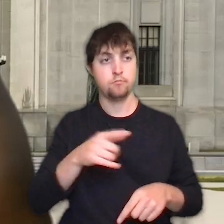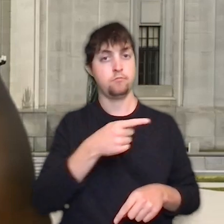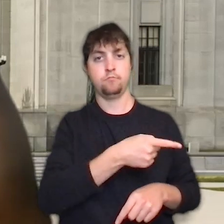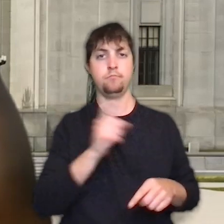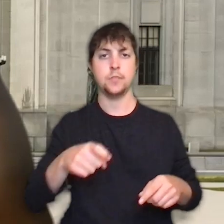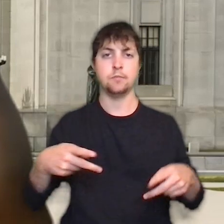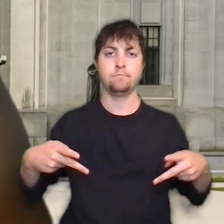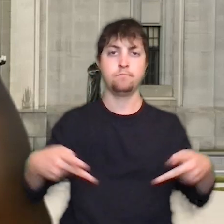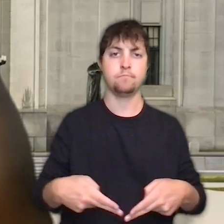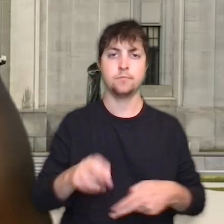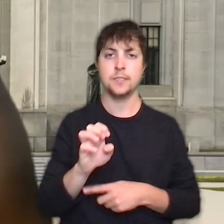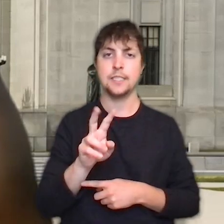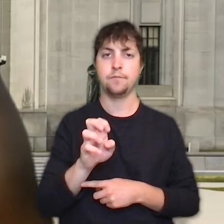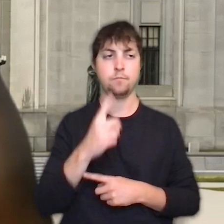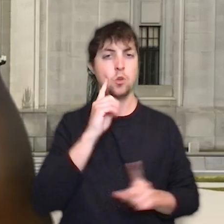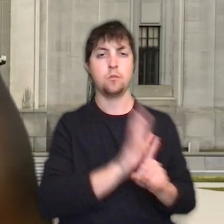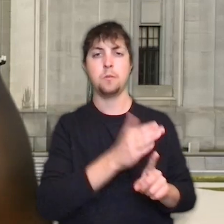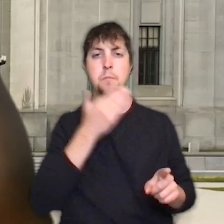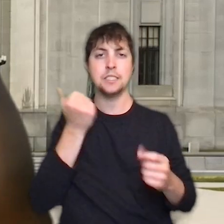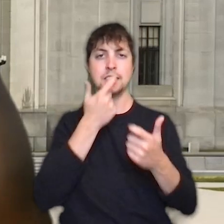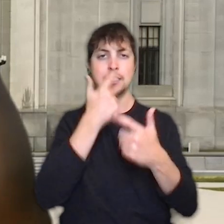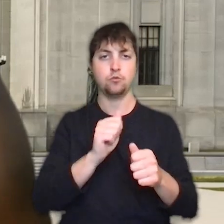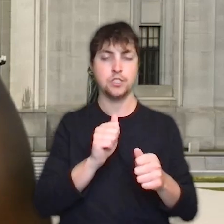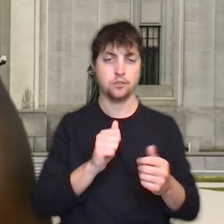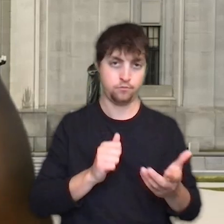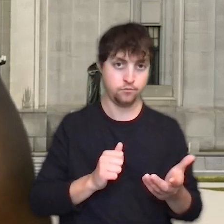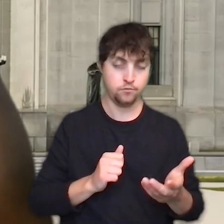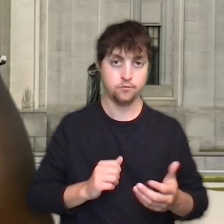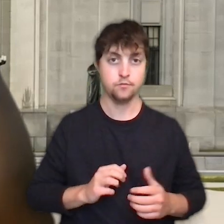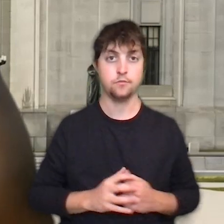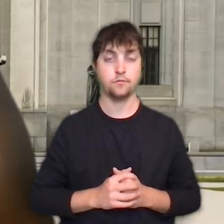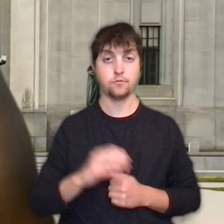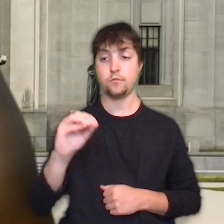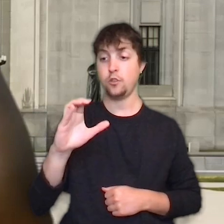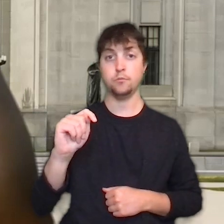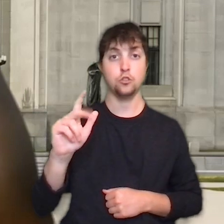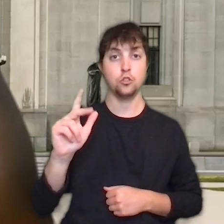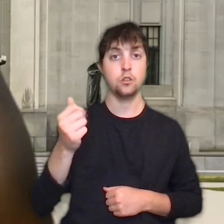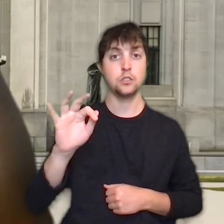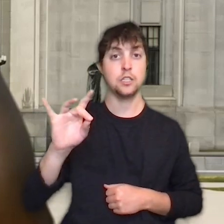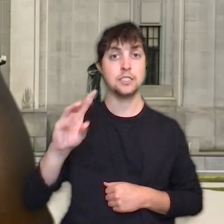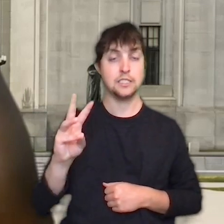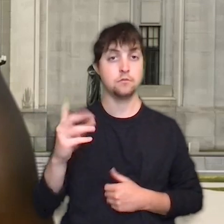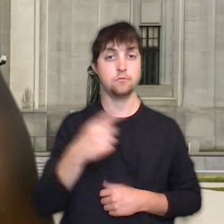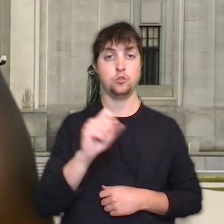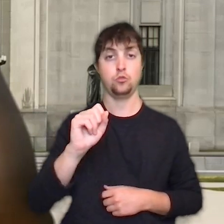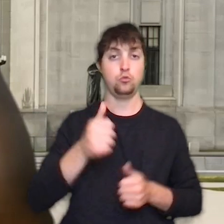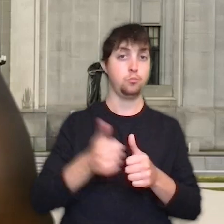consent to her being sterilized, in her own best interest, of course. On October